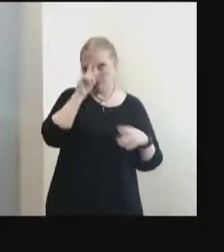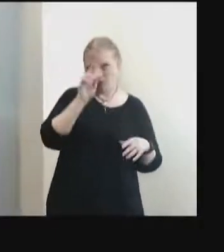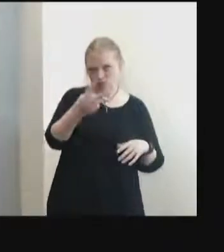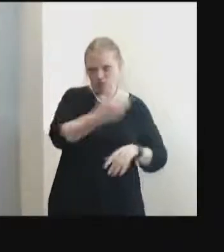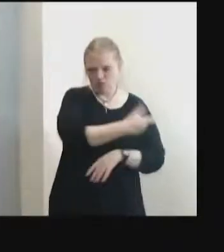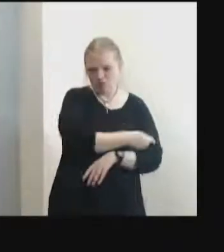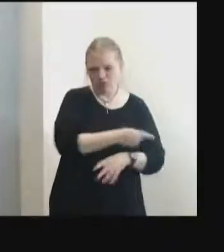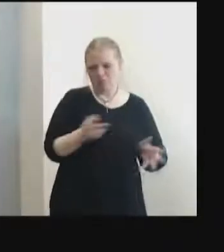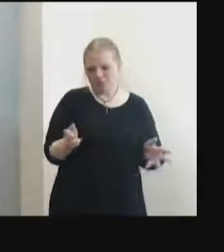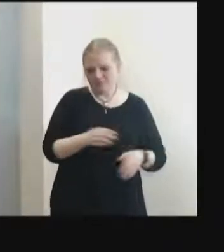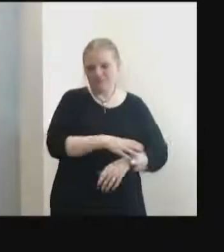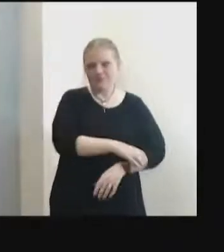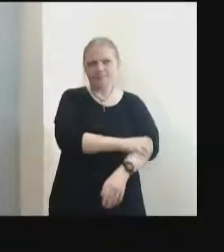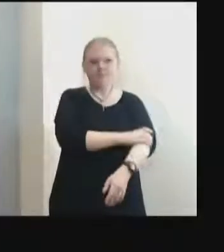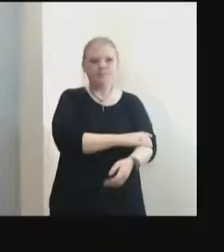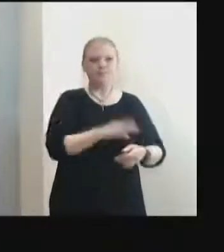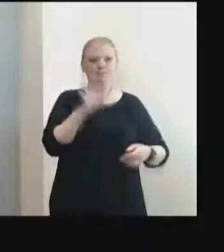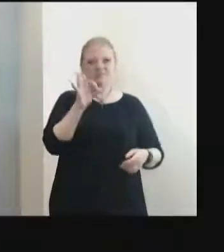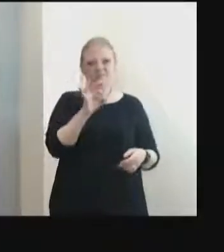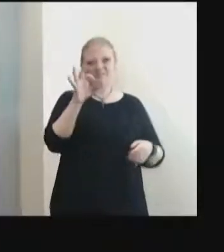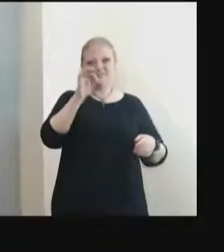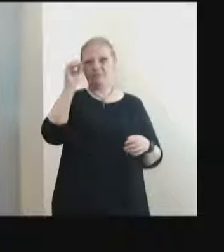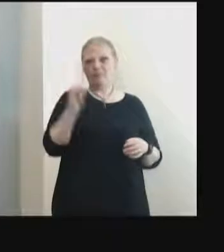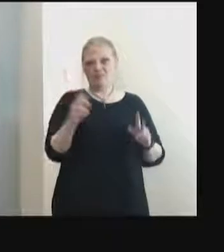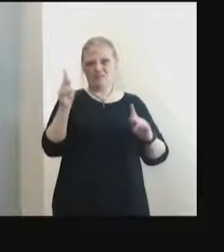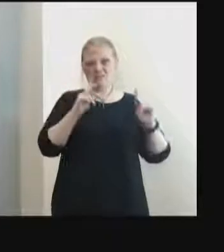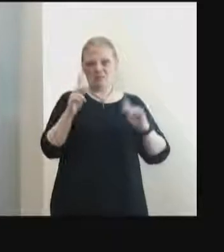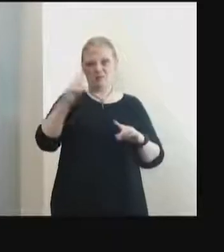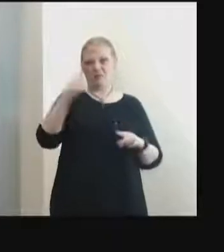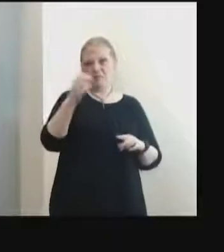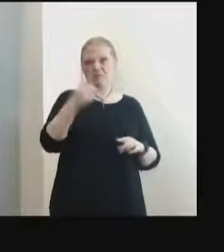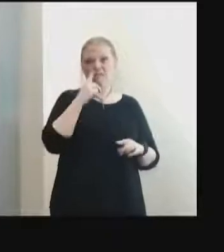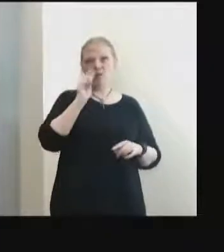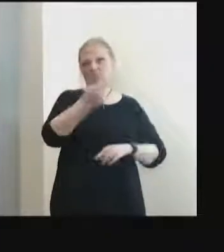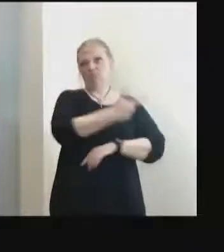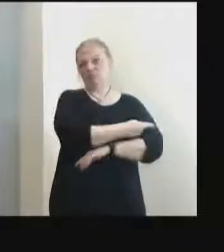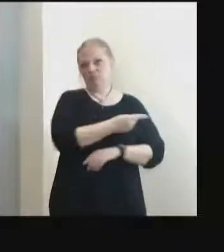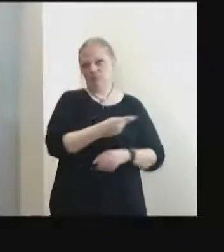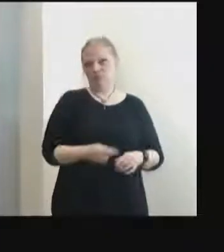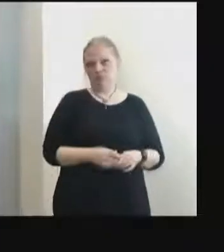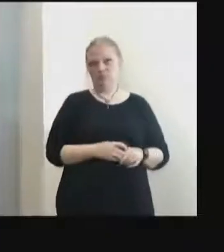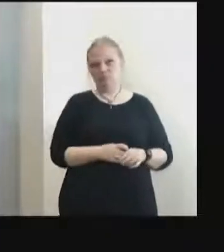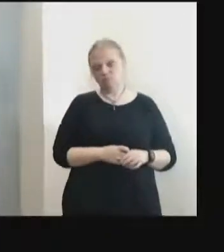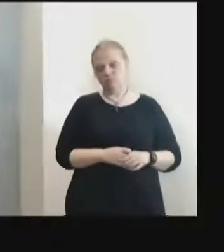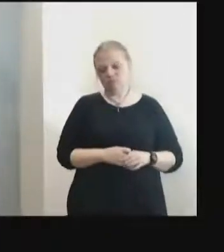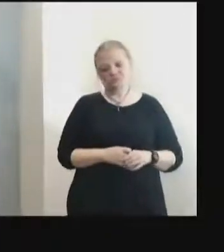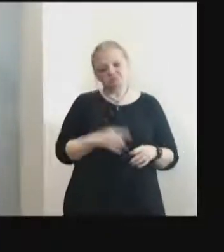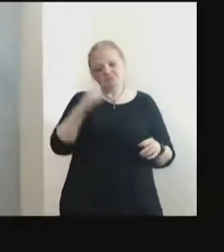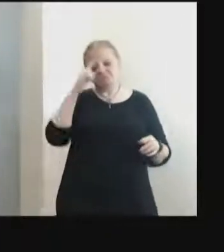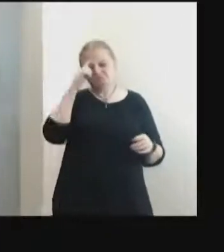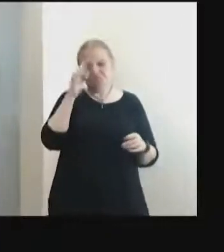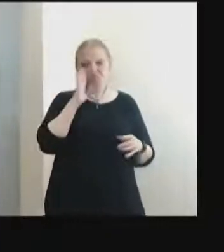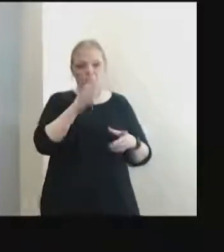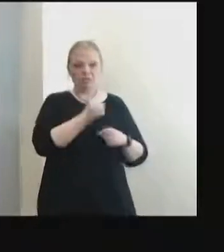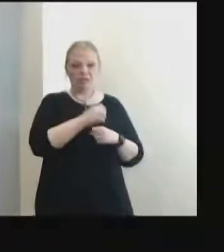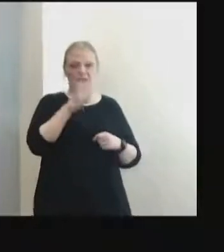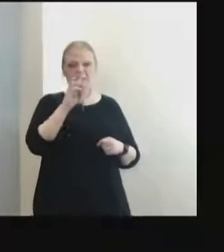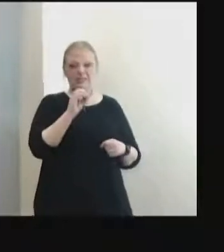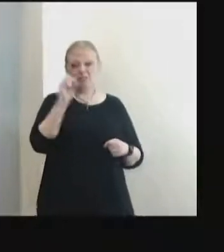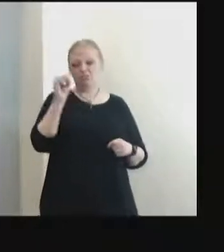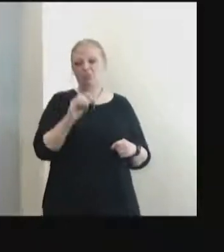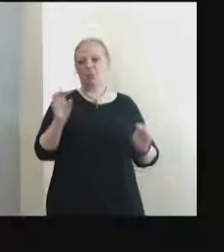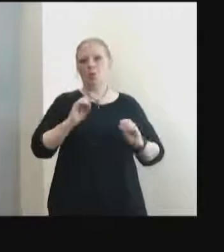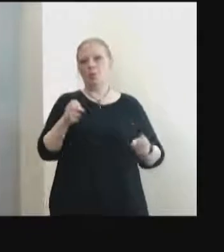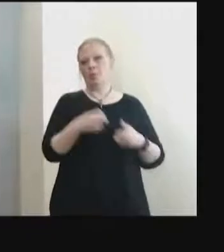We have the 99% of them are coming back and getting their second dose. So I think we're going to get to 60%, no